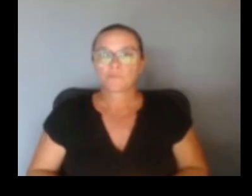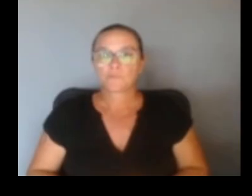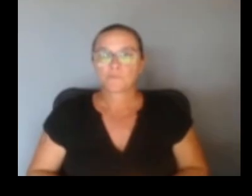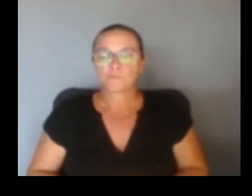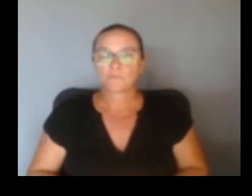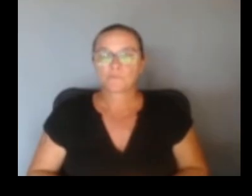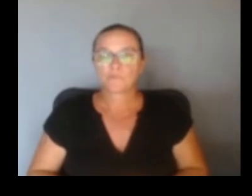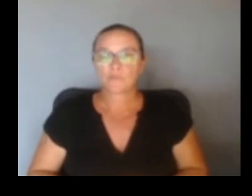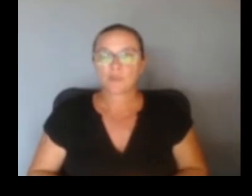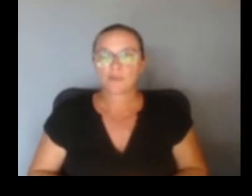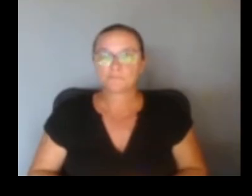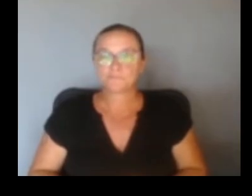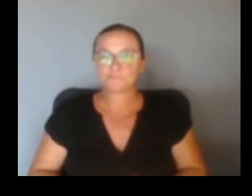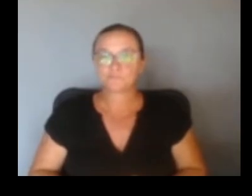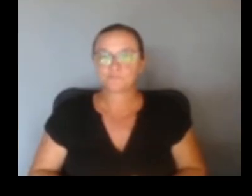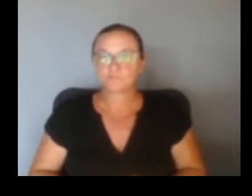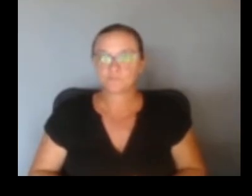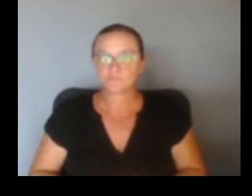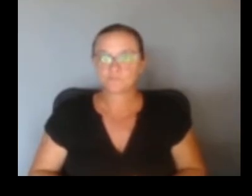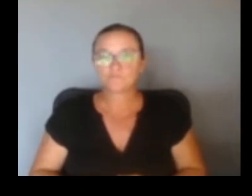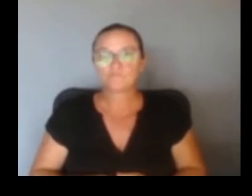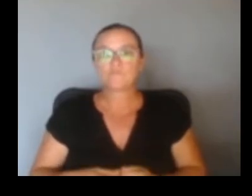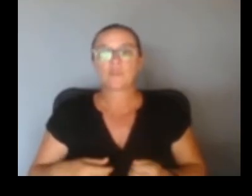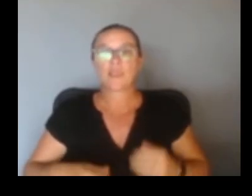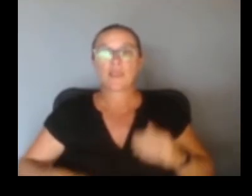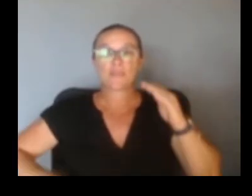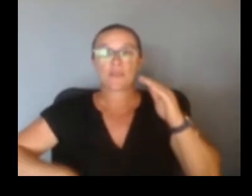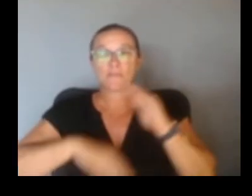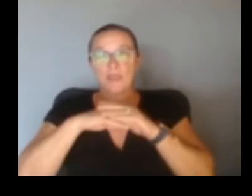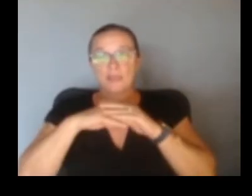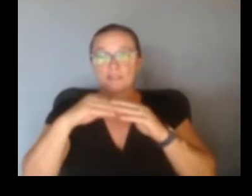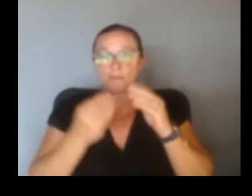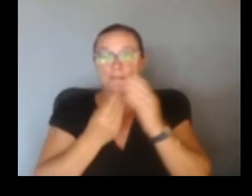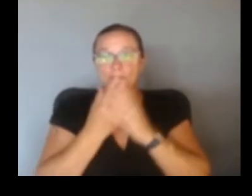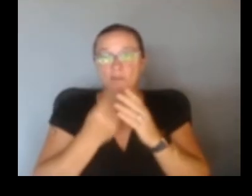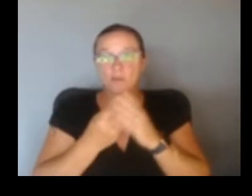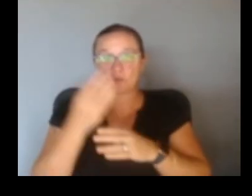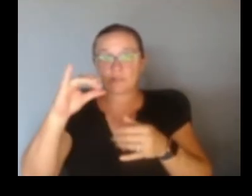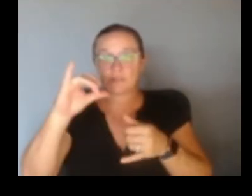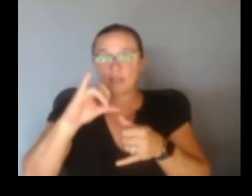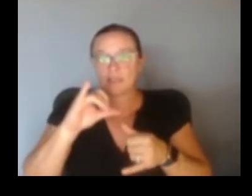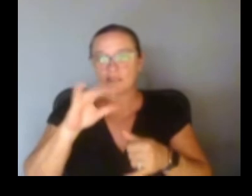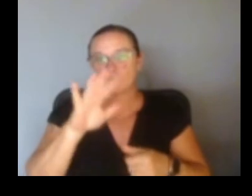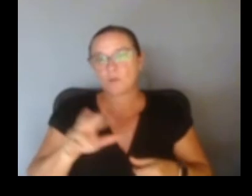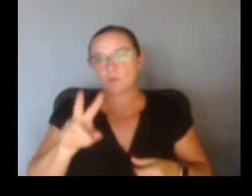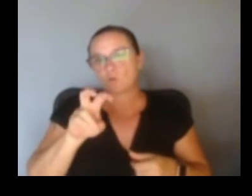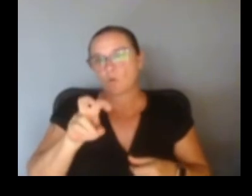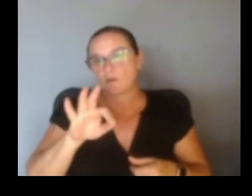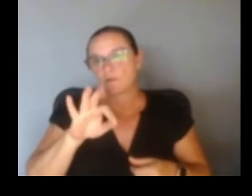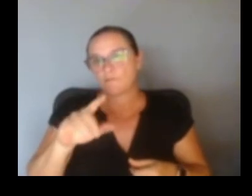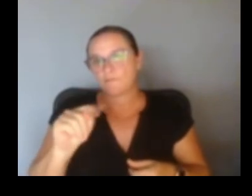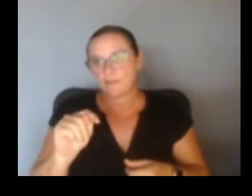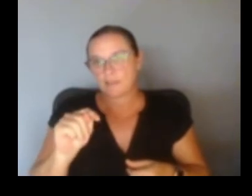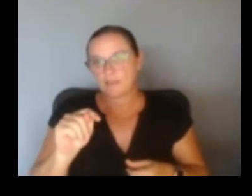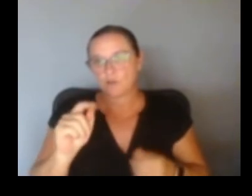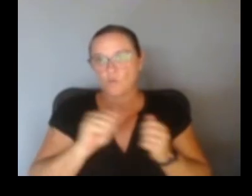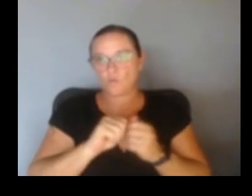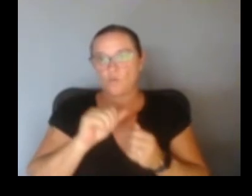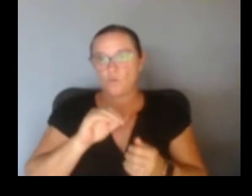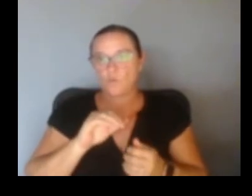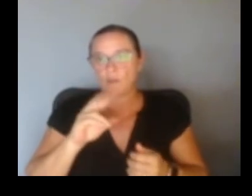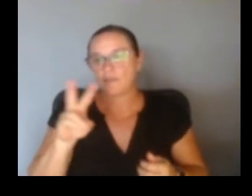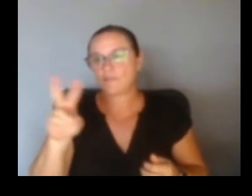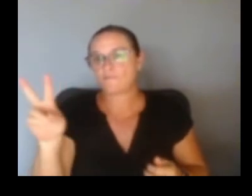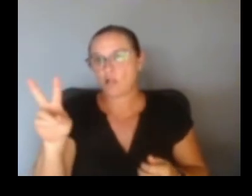revising downwards the maximum fountain heights to about 50 meters or 200 feet or so, with a volume of 8 million